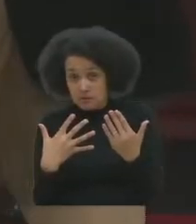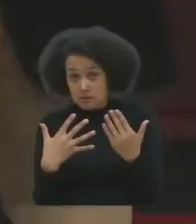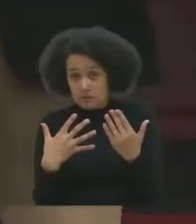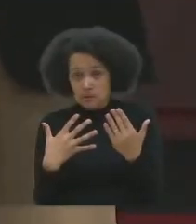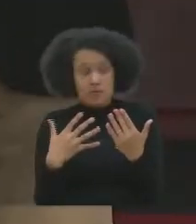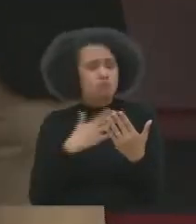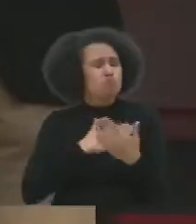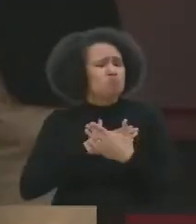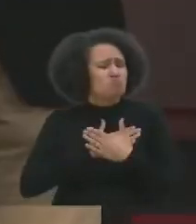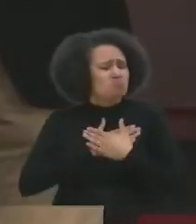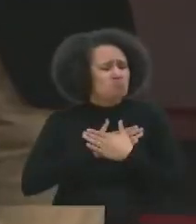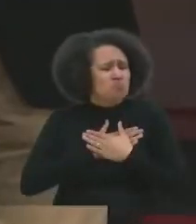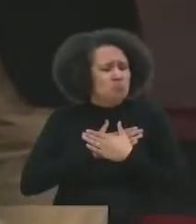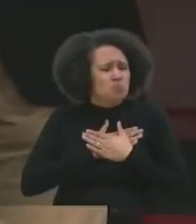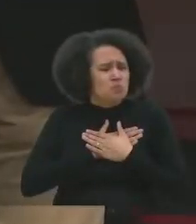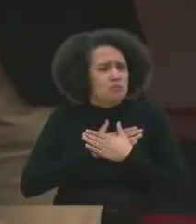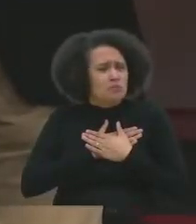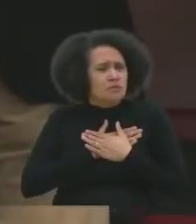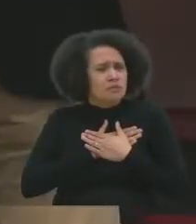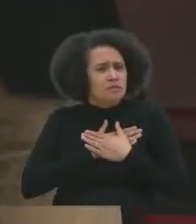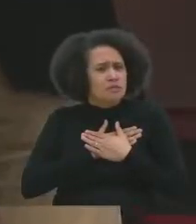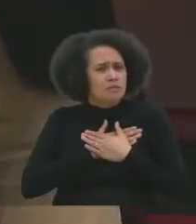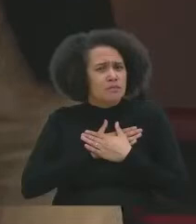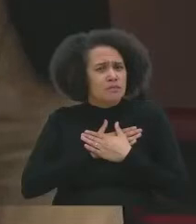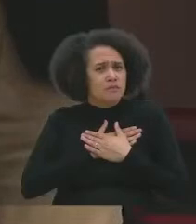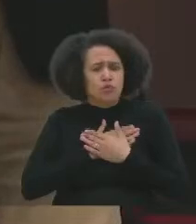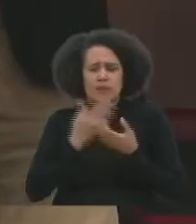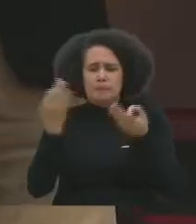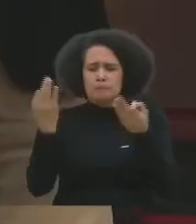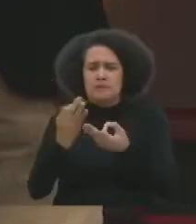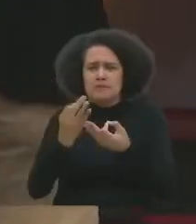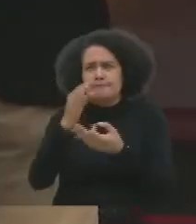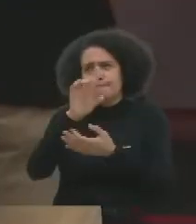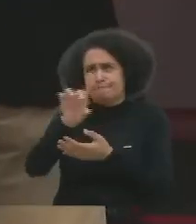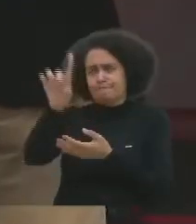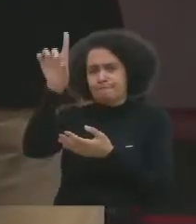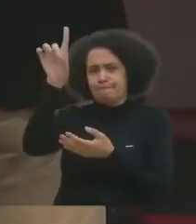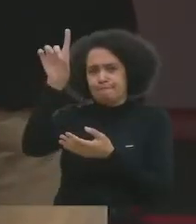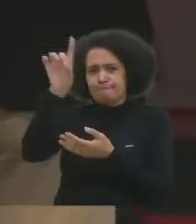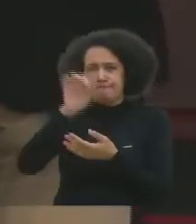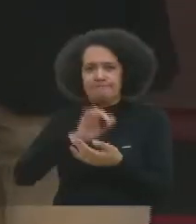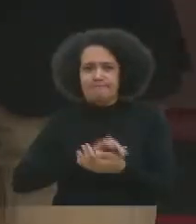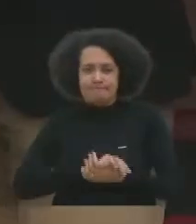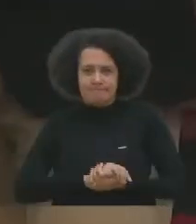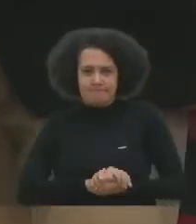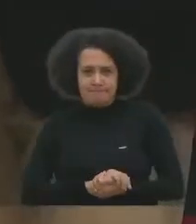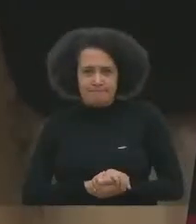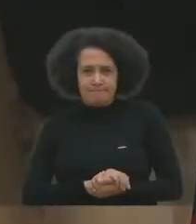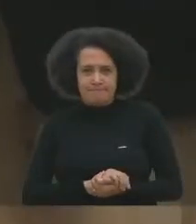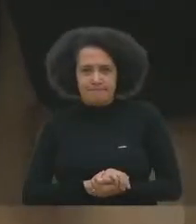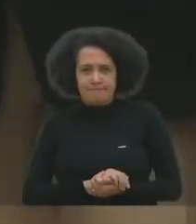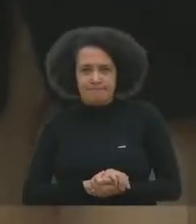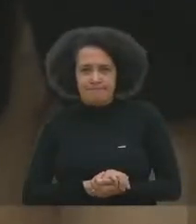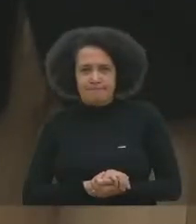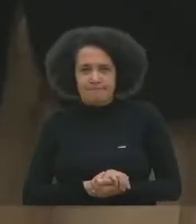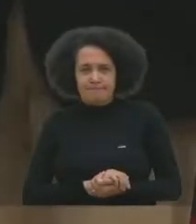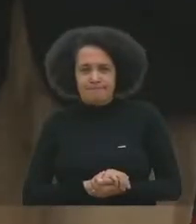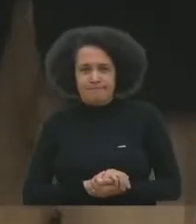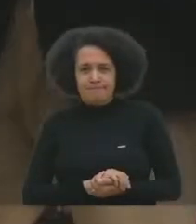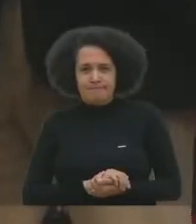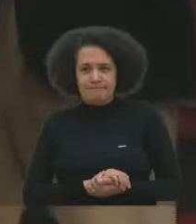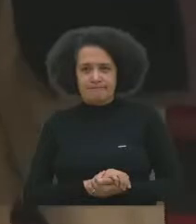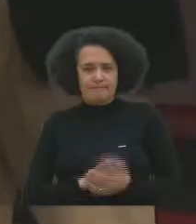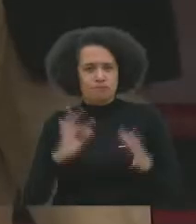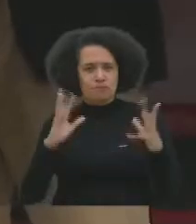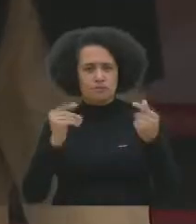é agradável, that which is perfect. E o que é perfeito. Now we all know that we live in the midst of a culture.